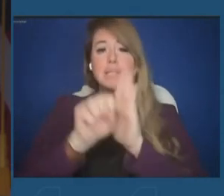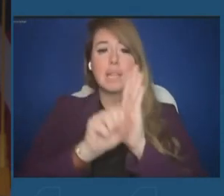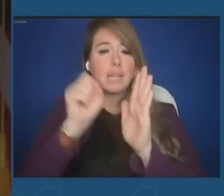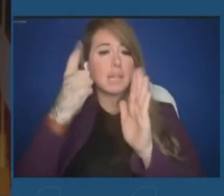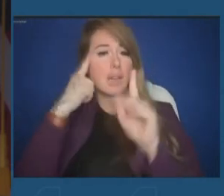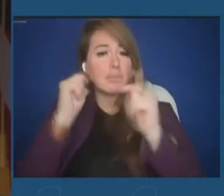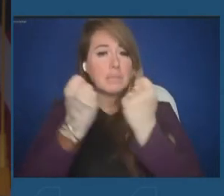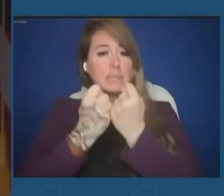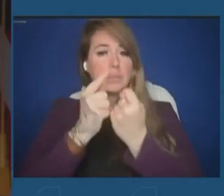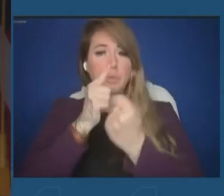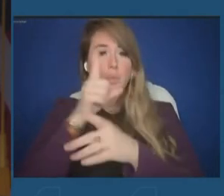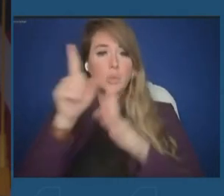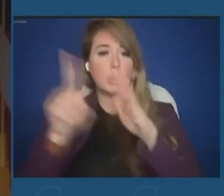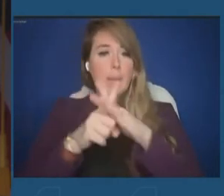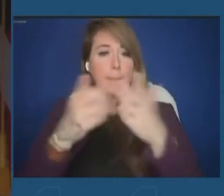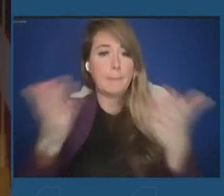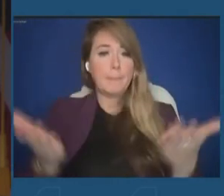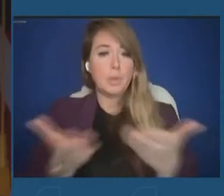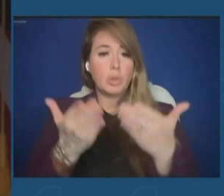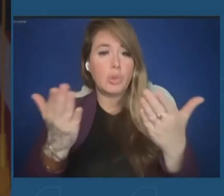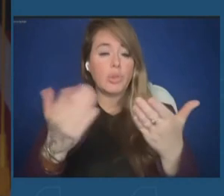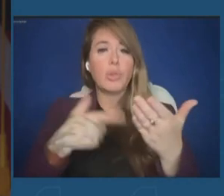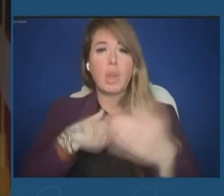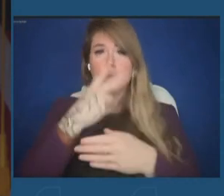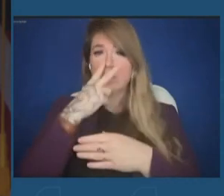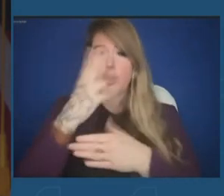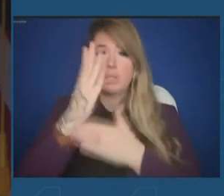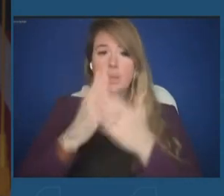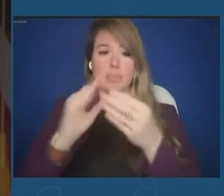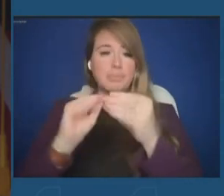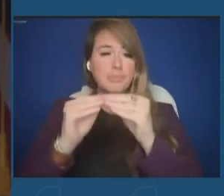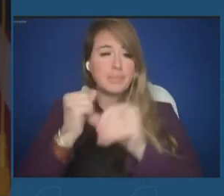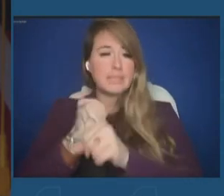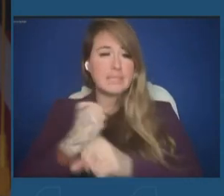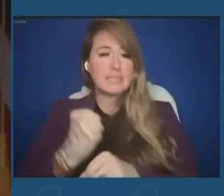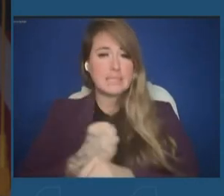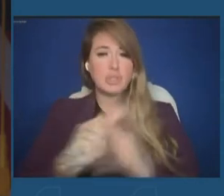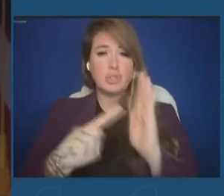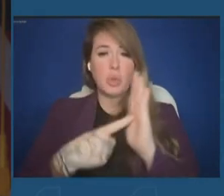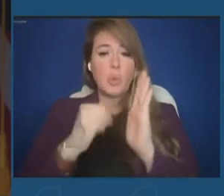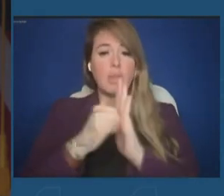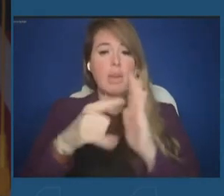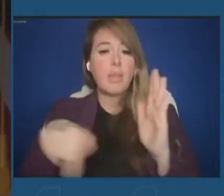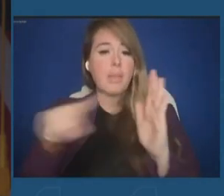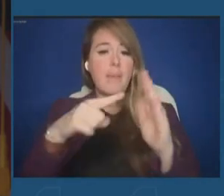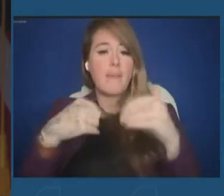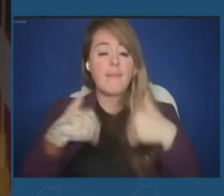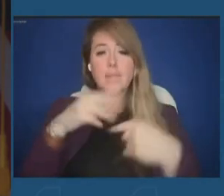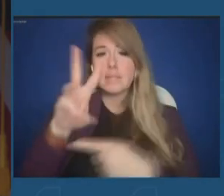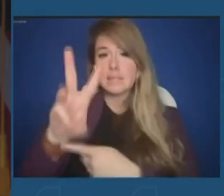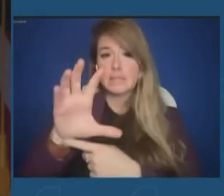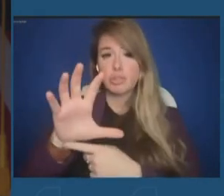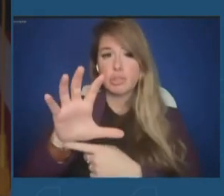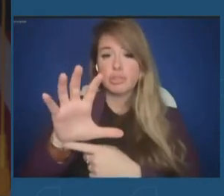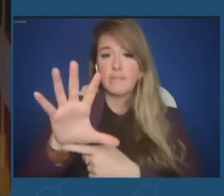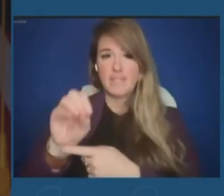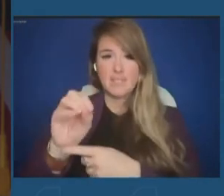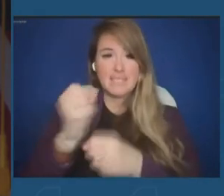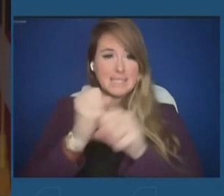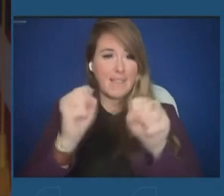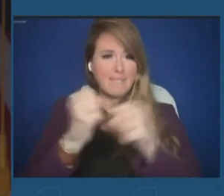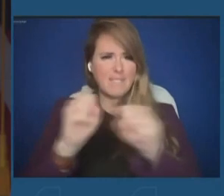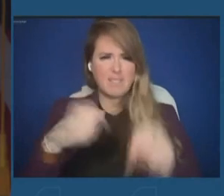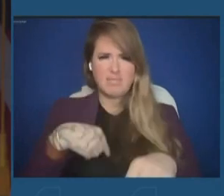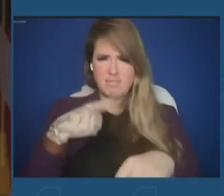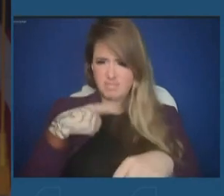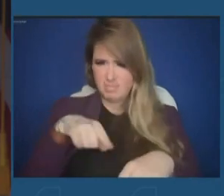here, I saw a statistic. They had 650 saves. I said, it